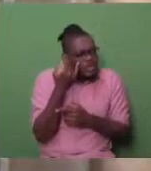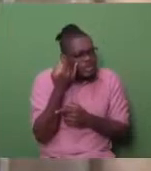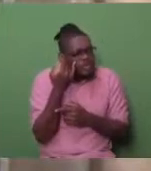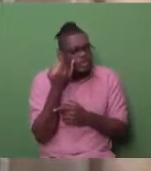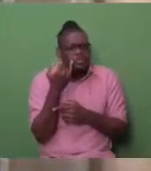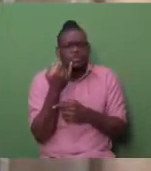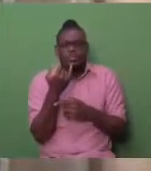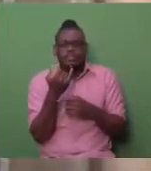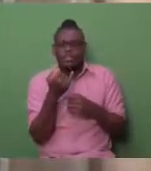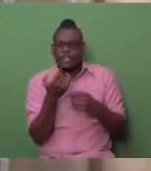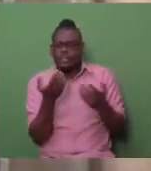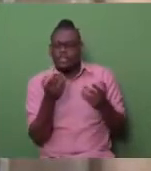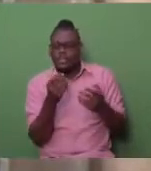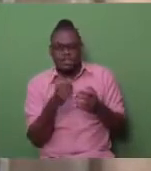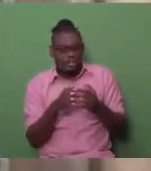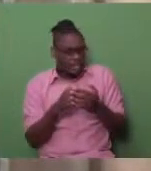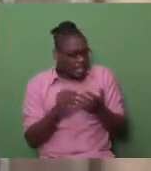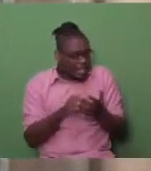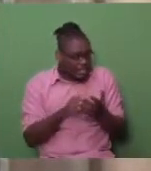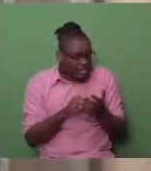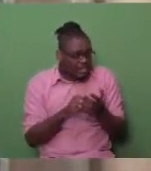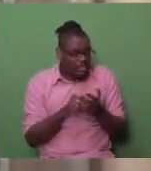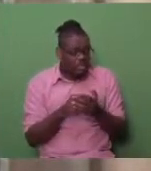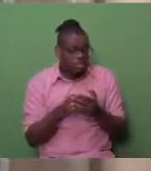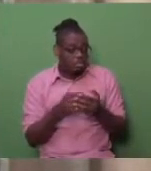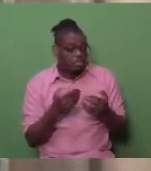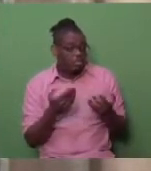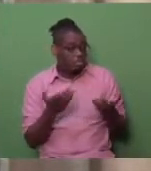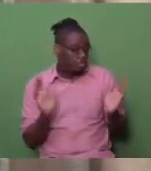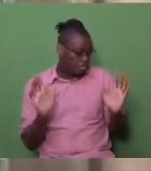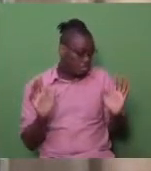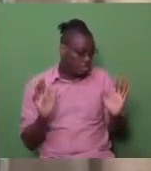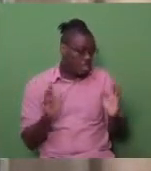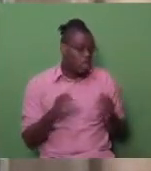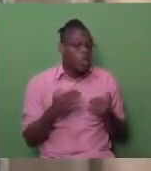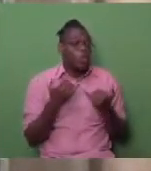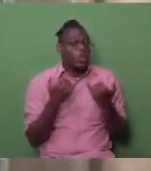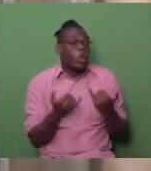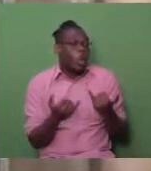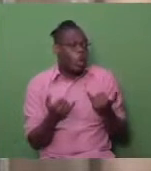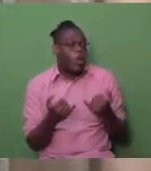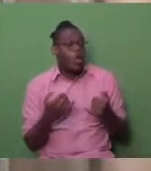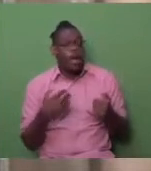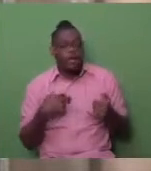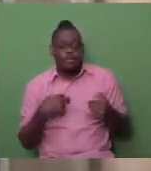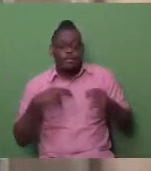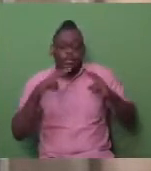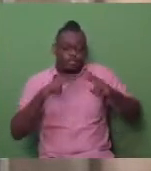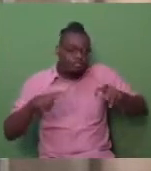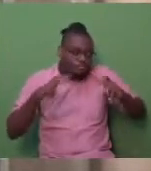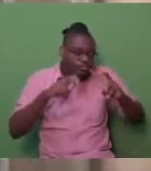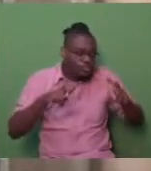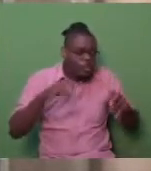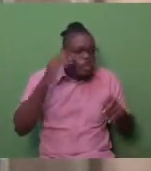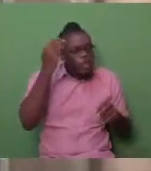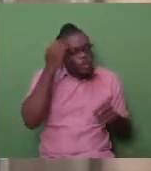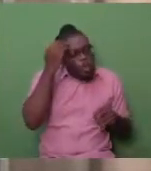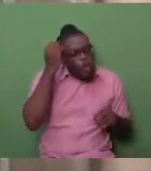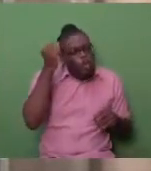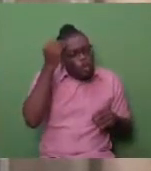RSC is at its final stage of determining water and electricity rates. This requires public